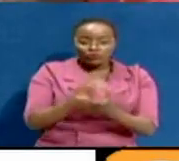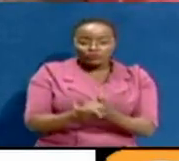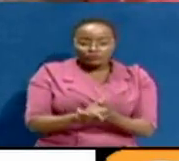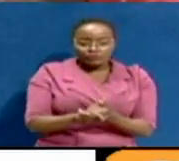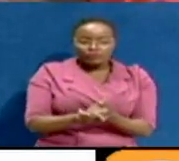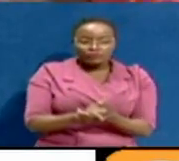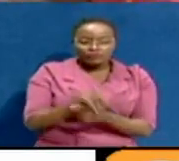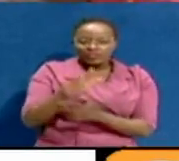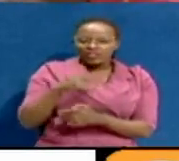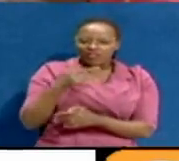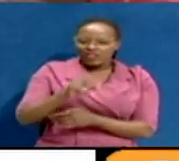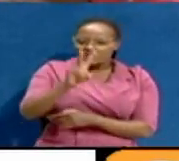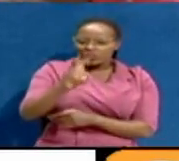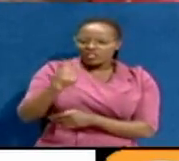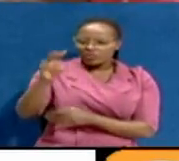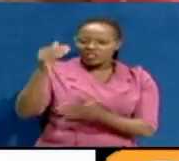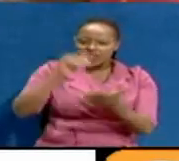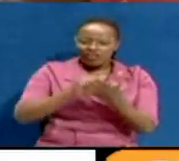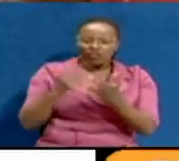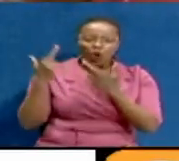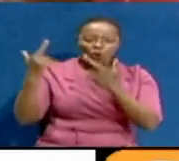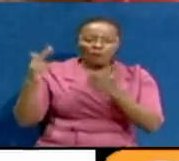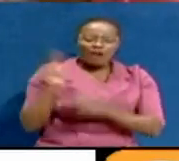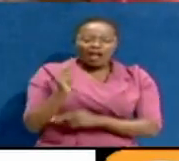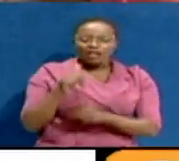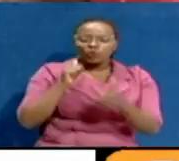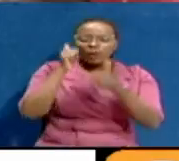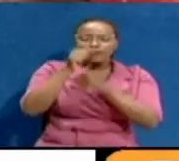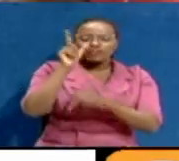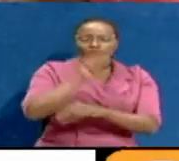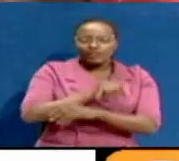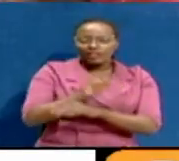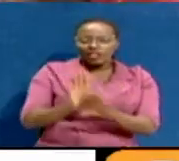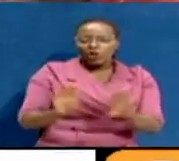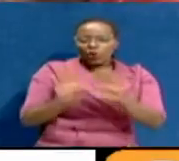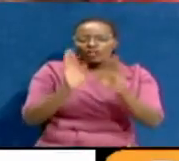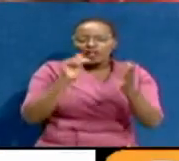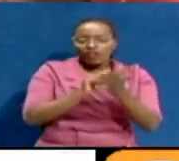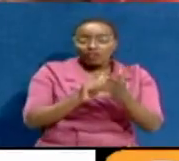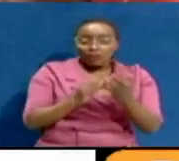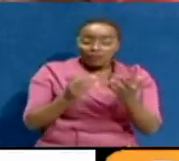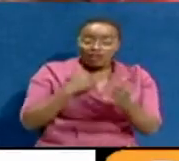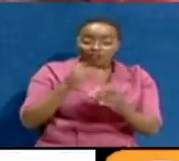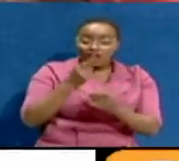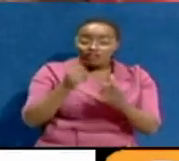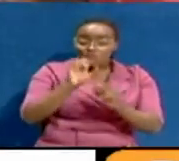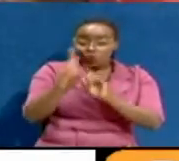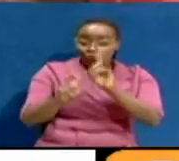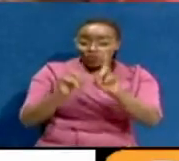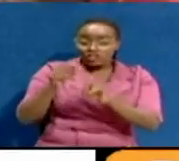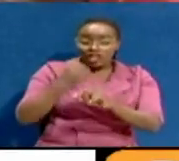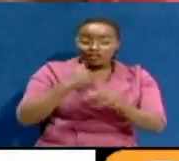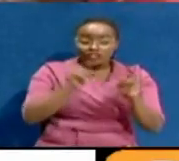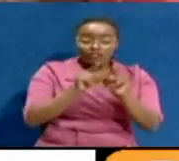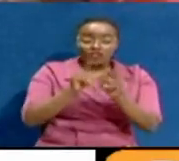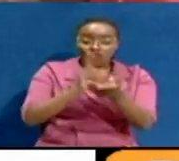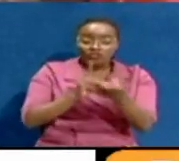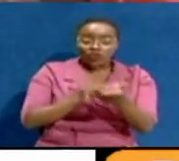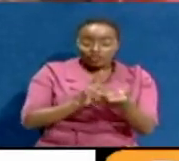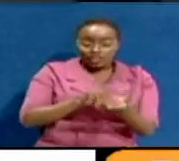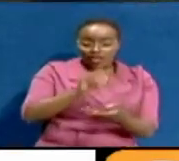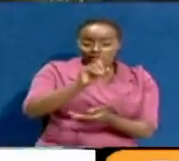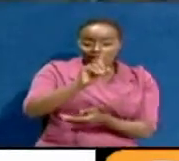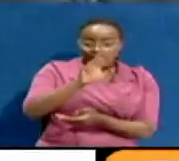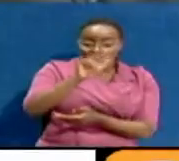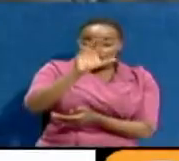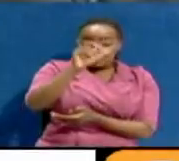beginning to feel a lot like 2020 again, and we had hoped we were past the worst of that. Be on standby. I have a few more questions for you, but I also have Dr. Aya here